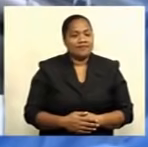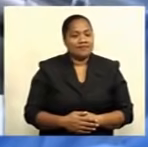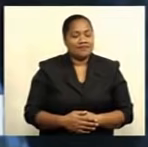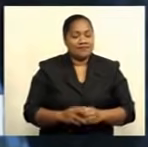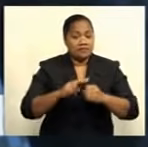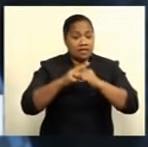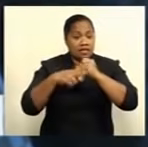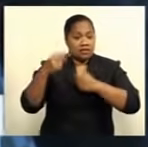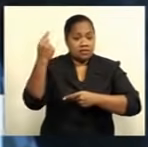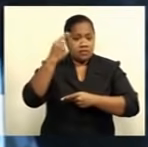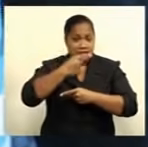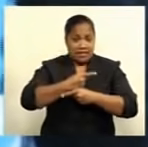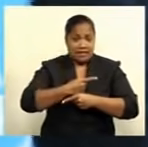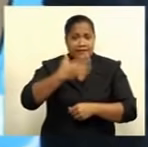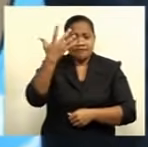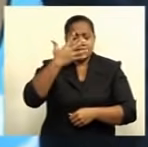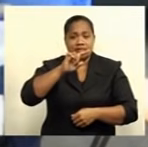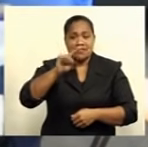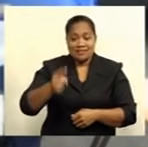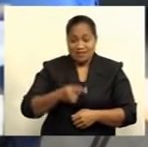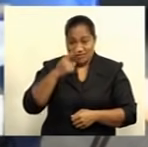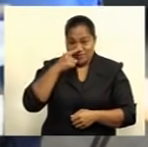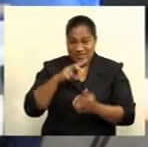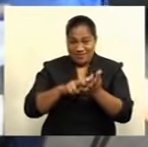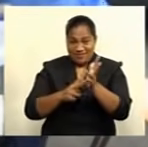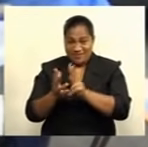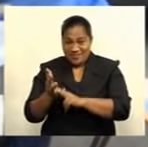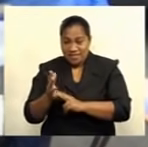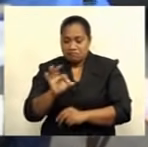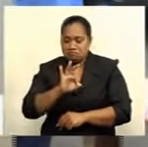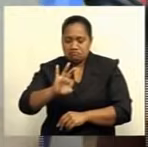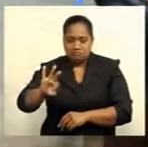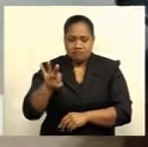In the news tonight, 15,000 villagers unvaccinated.